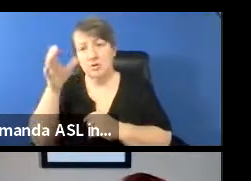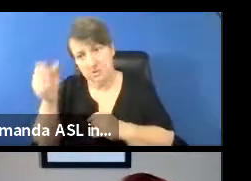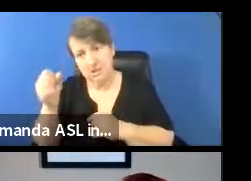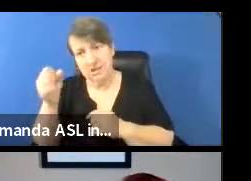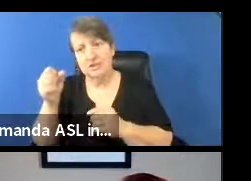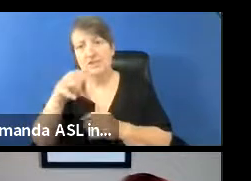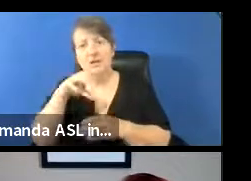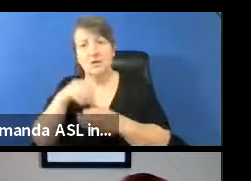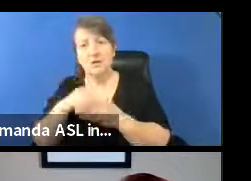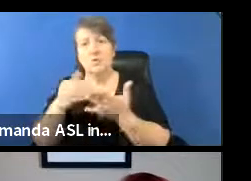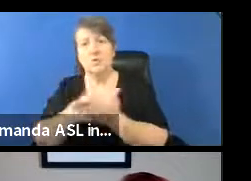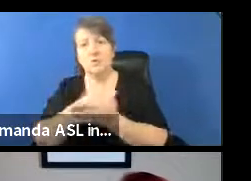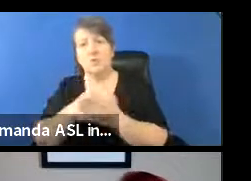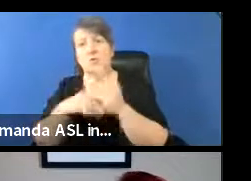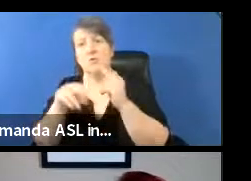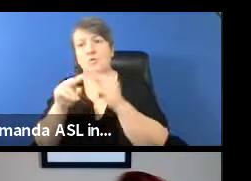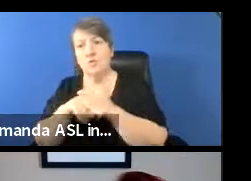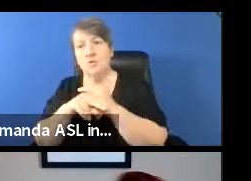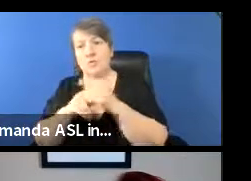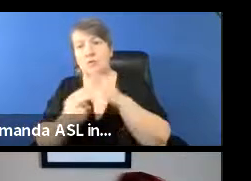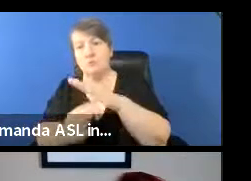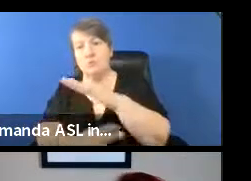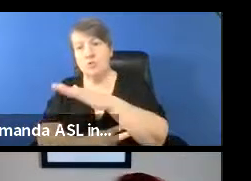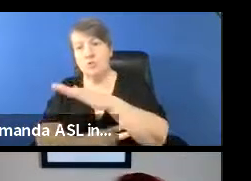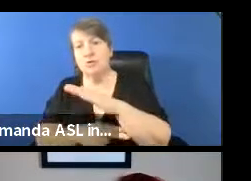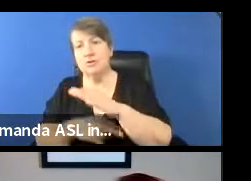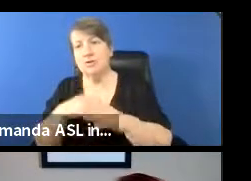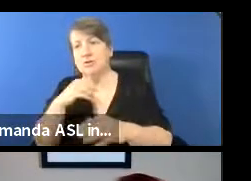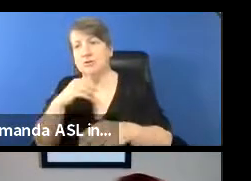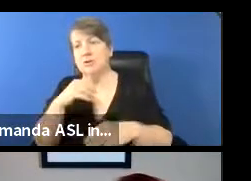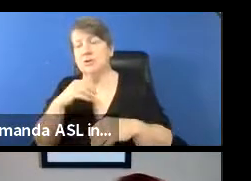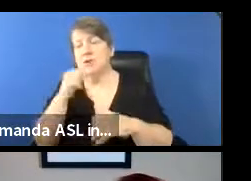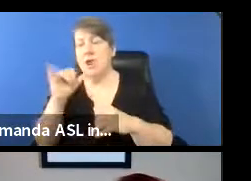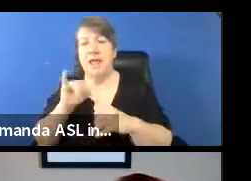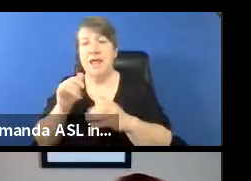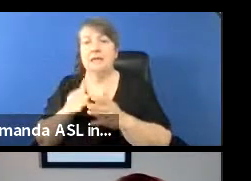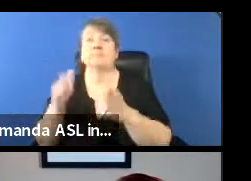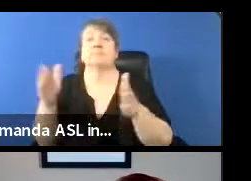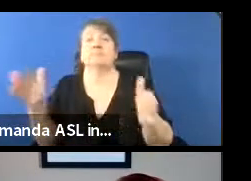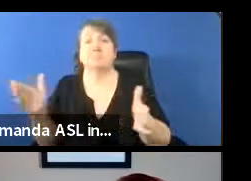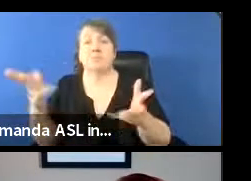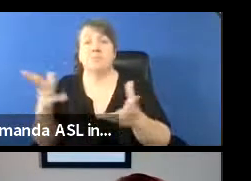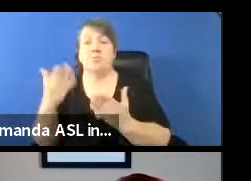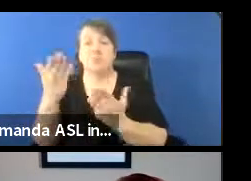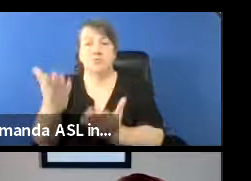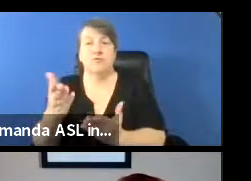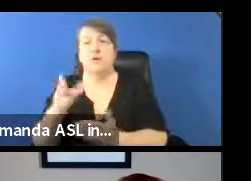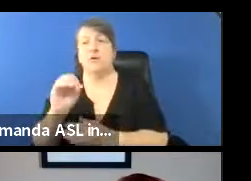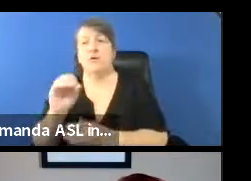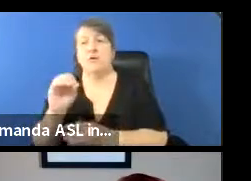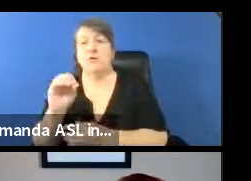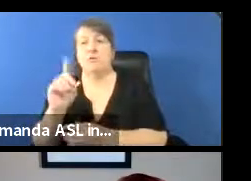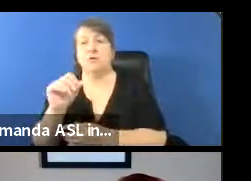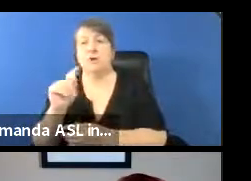freeway bridge. It's not as high, it's not as wide as the one that was proposed by ODOT in 2012,